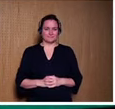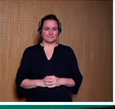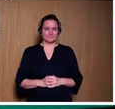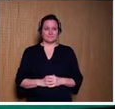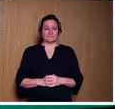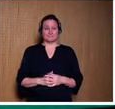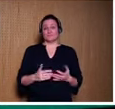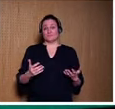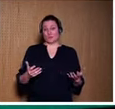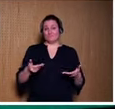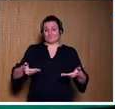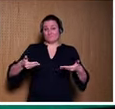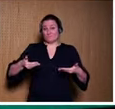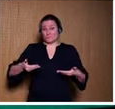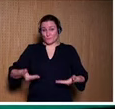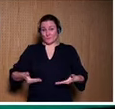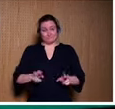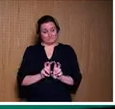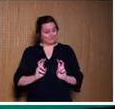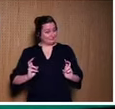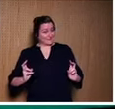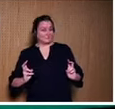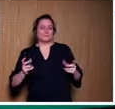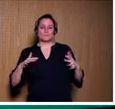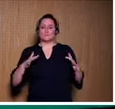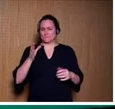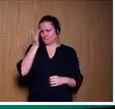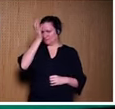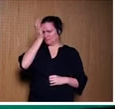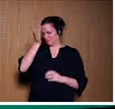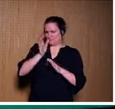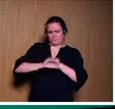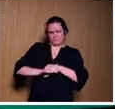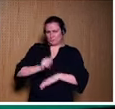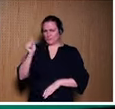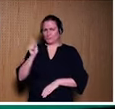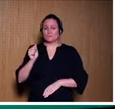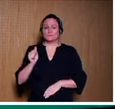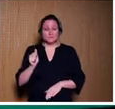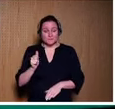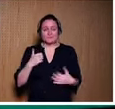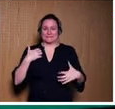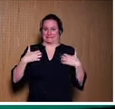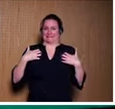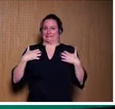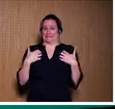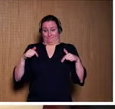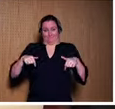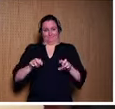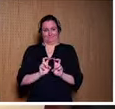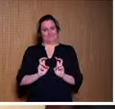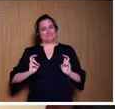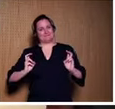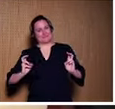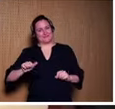So once again, welcome dear distinguished panelists, speakers, and experts. We are thrilled and excited to start this first panel,